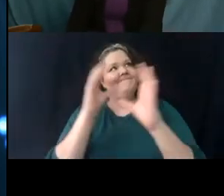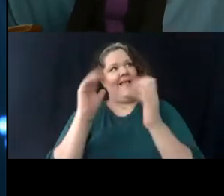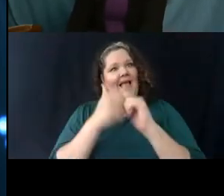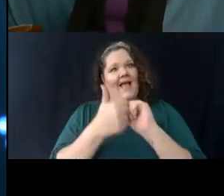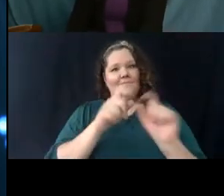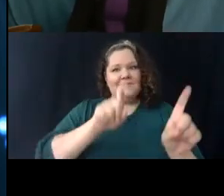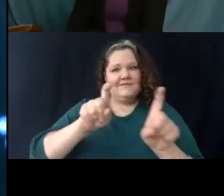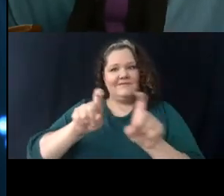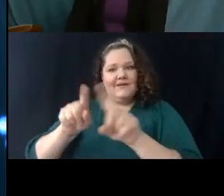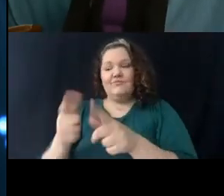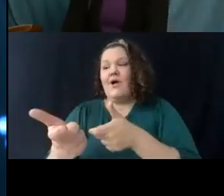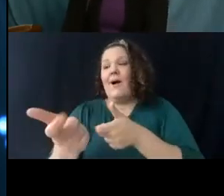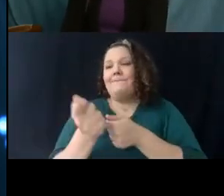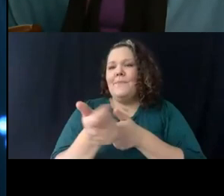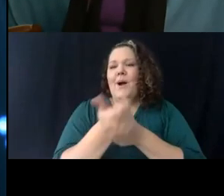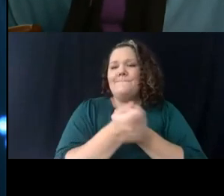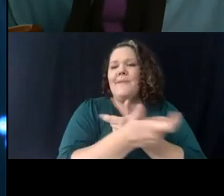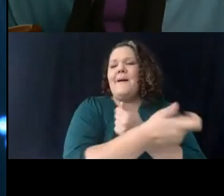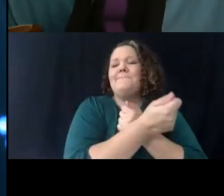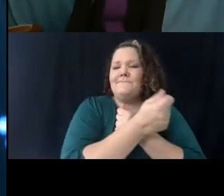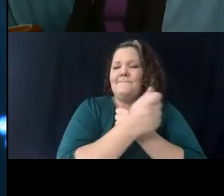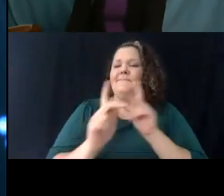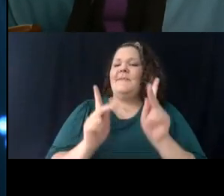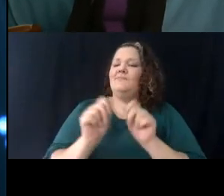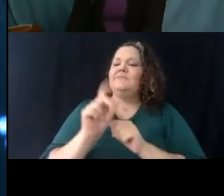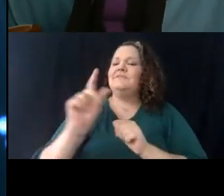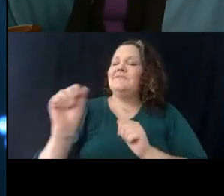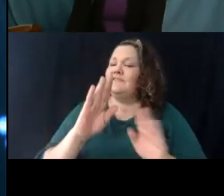can be very overwhelming when you see a lot of text.